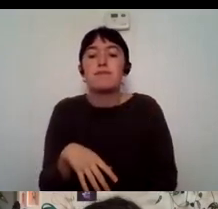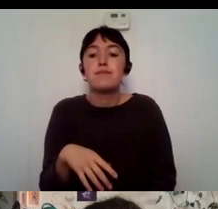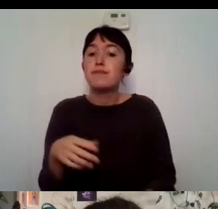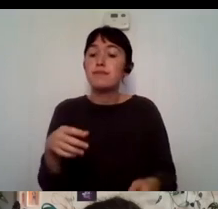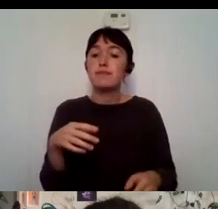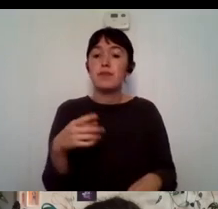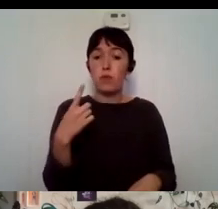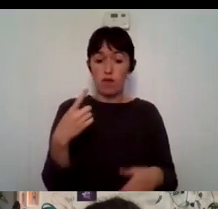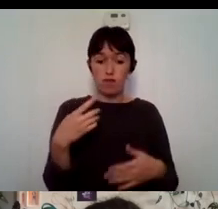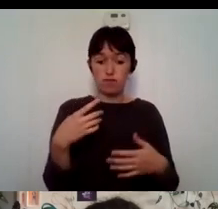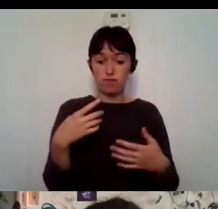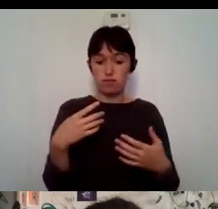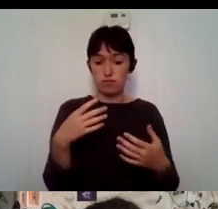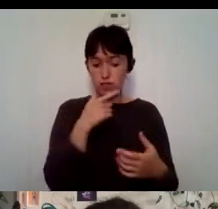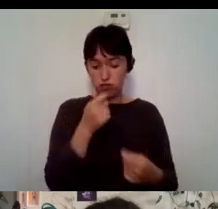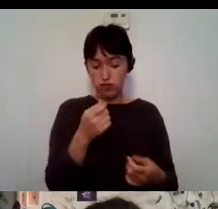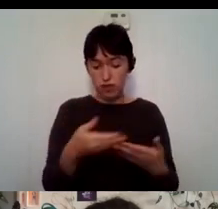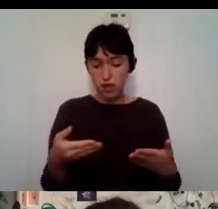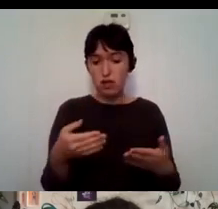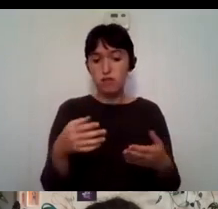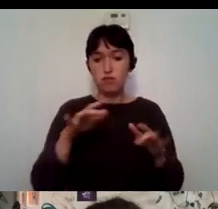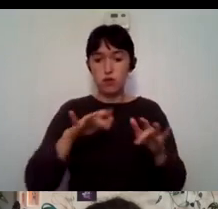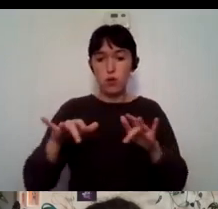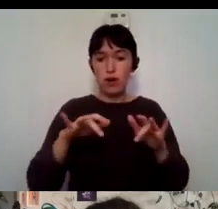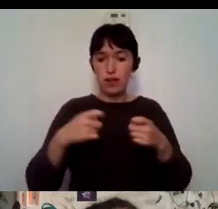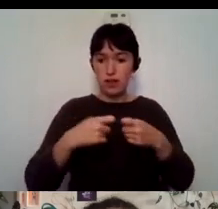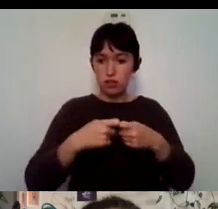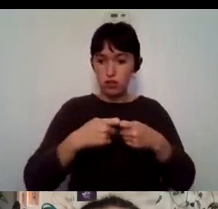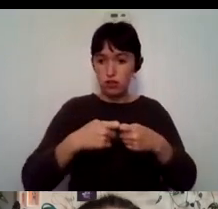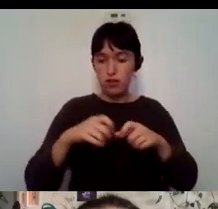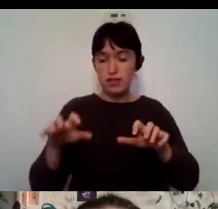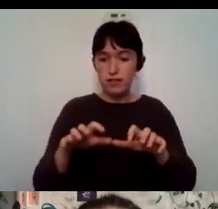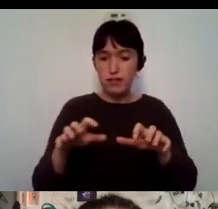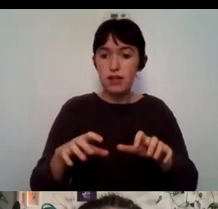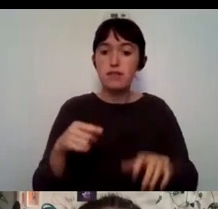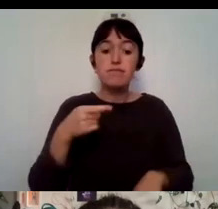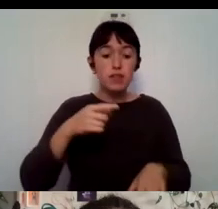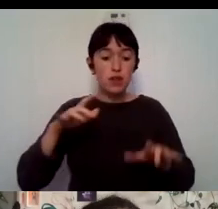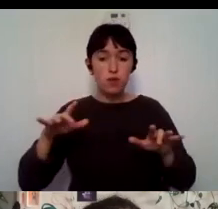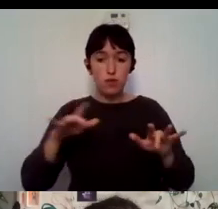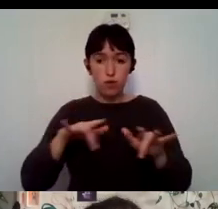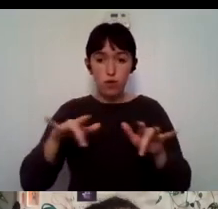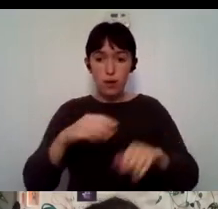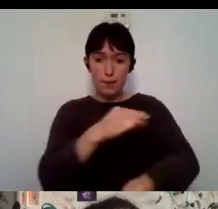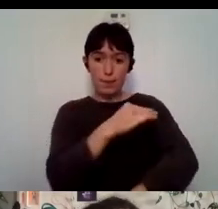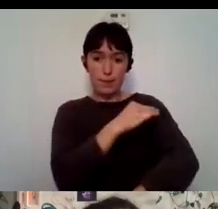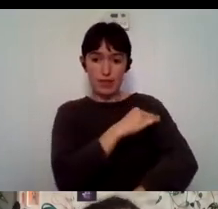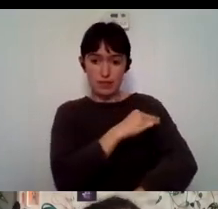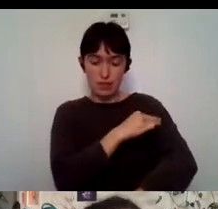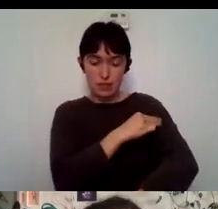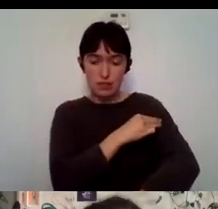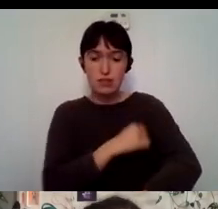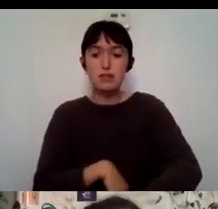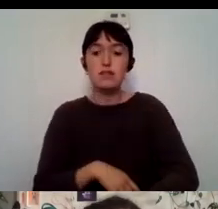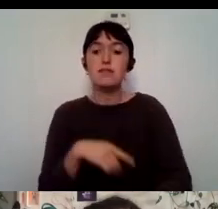activity is that it also records muscles. So muscles generate electrical activity. And one of